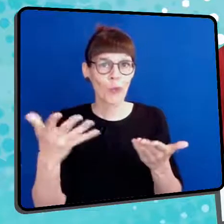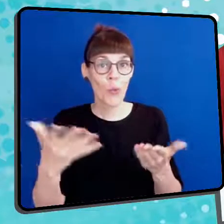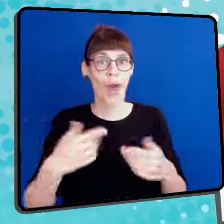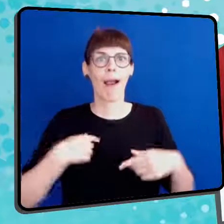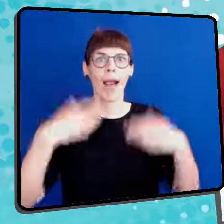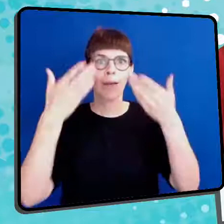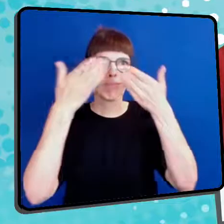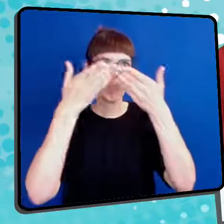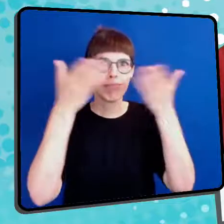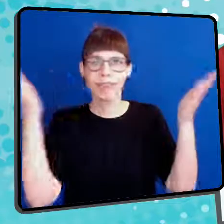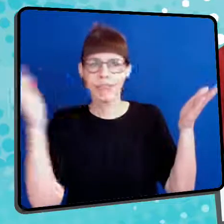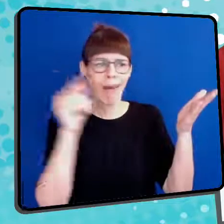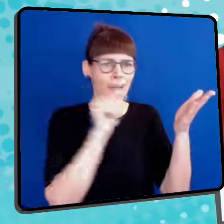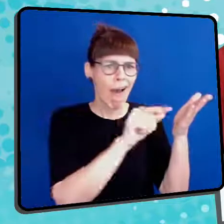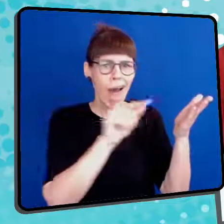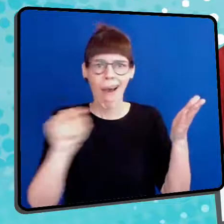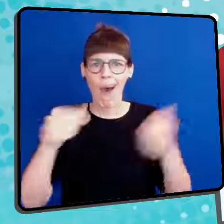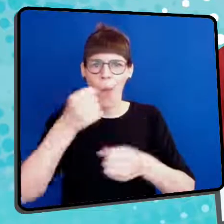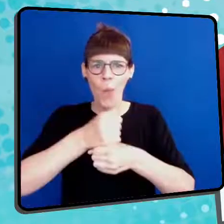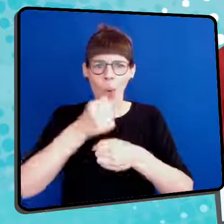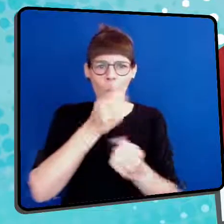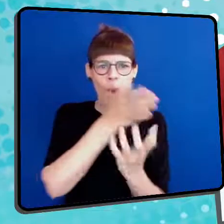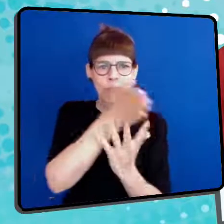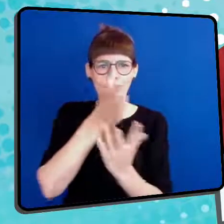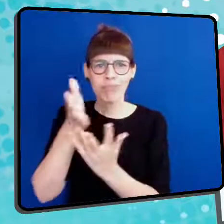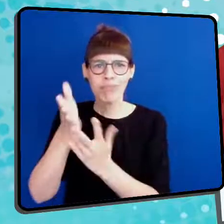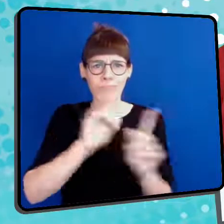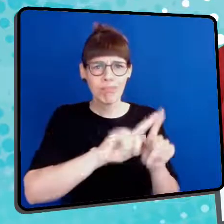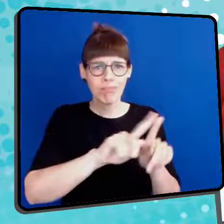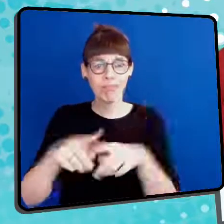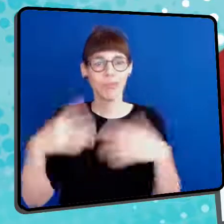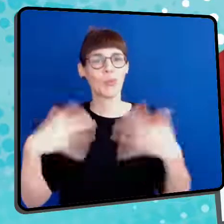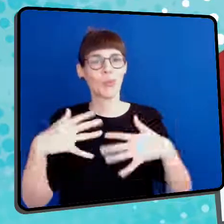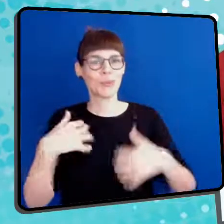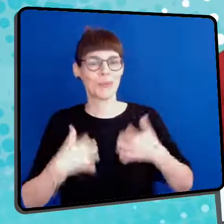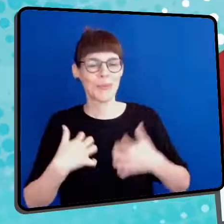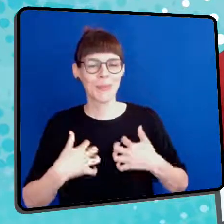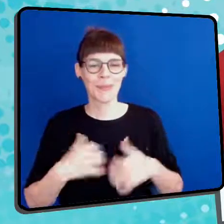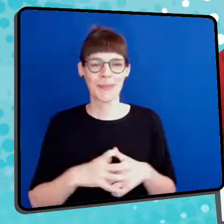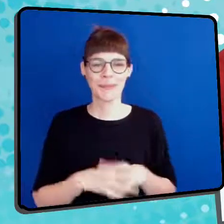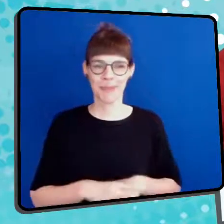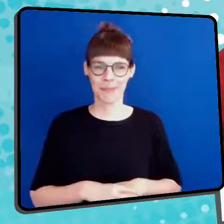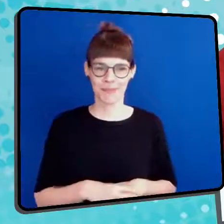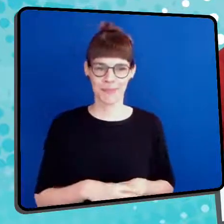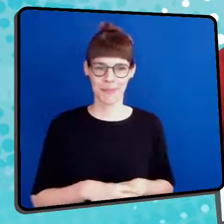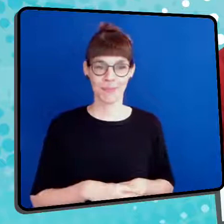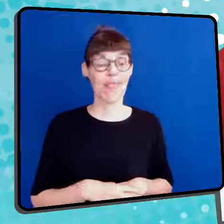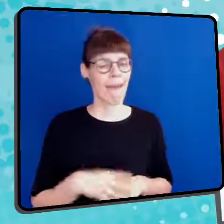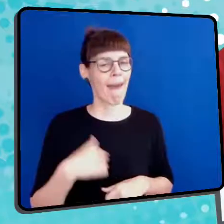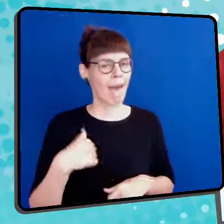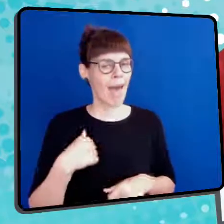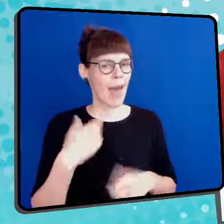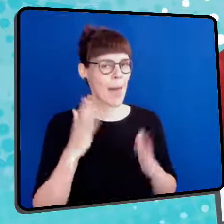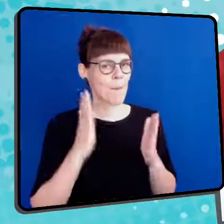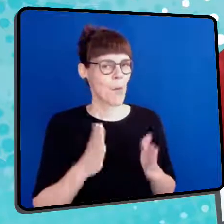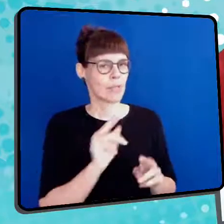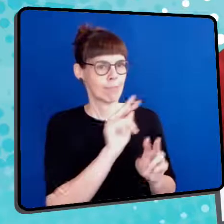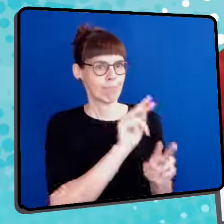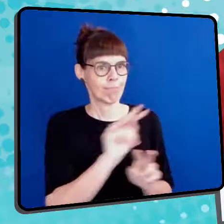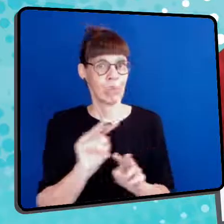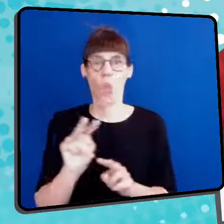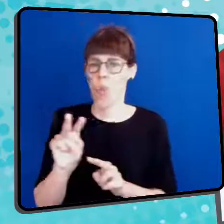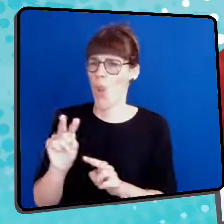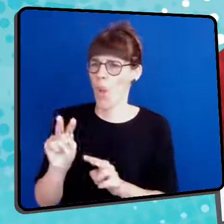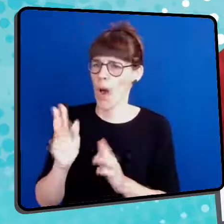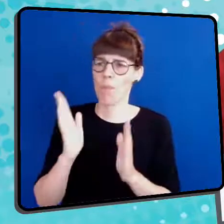things that people are working on in this space. Exactly. I still have to see that one. There was just too much going on. Definitely put